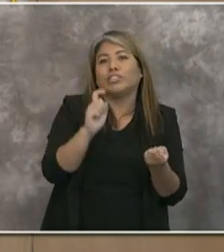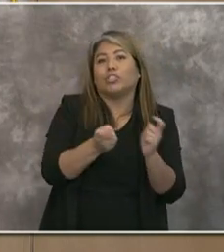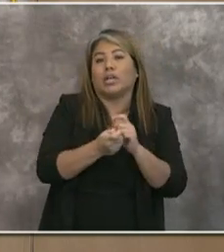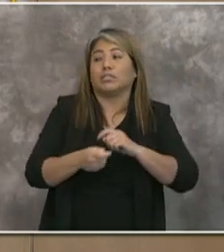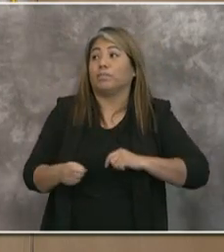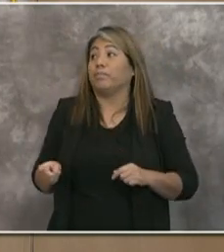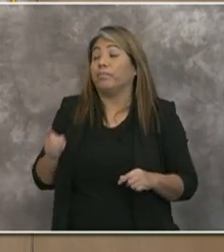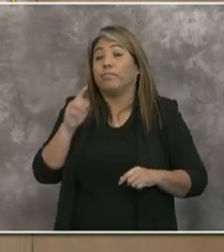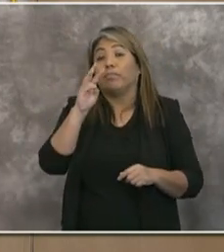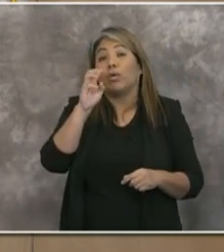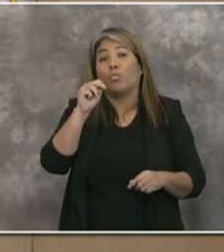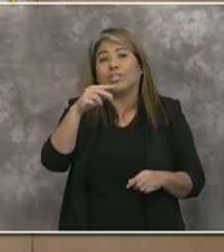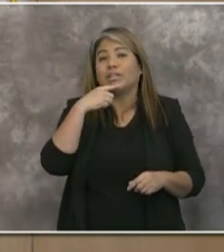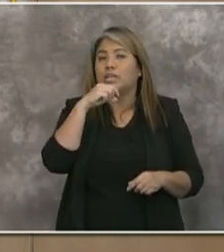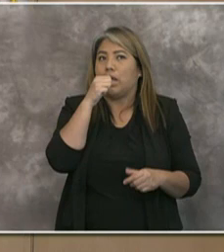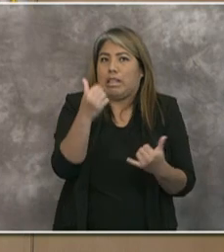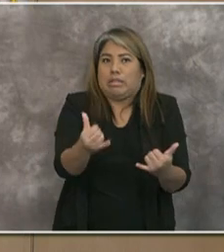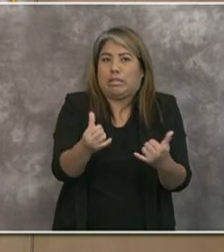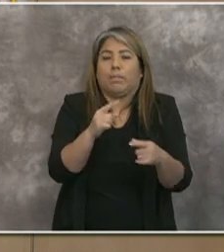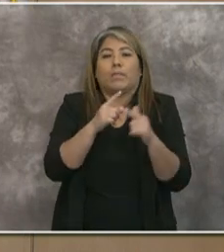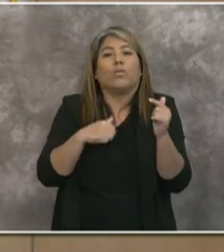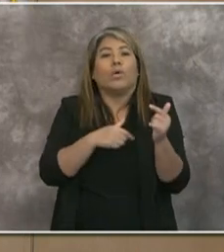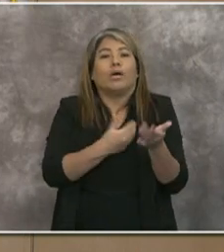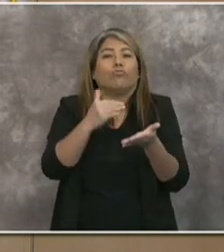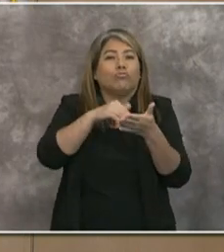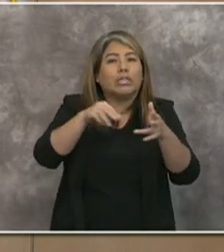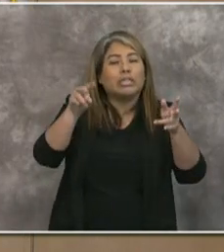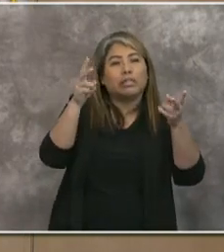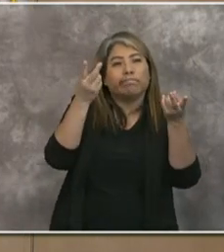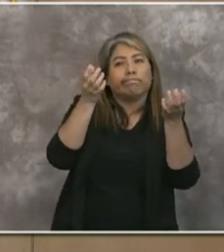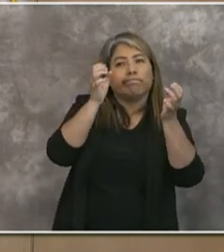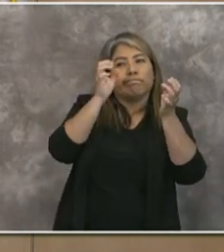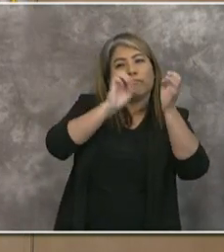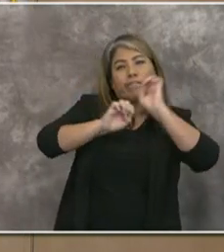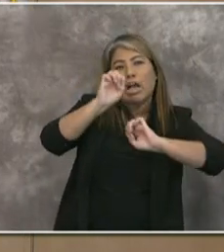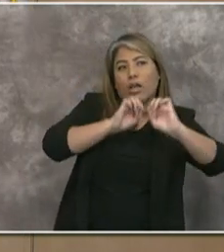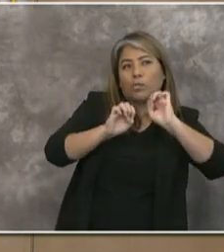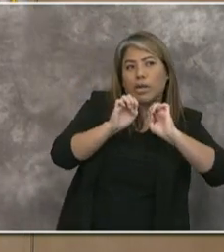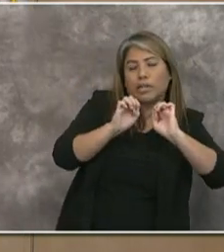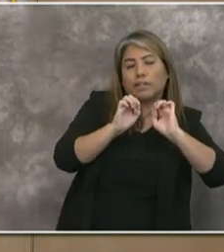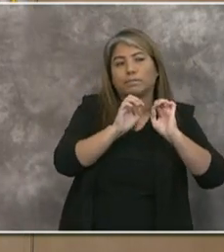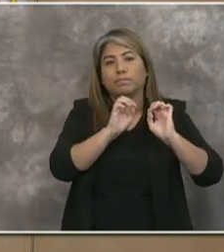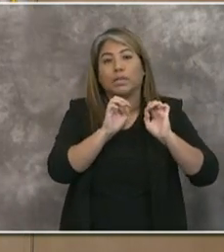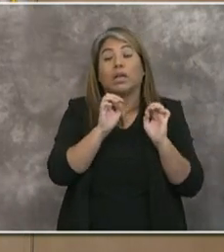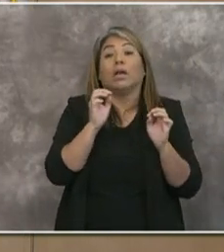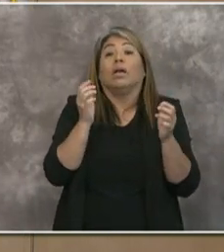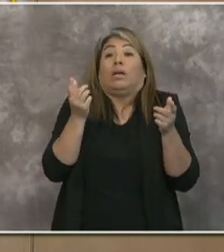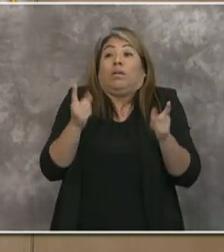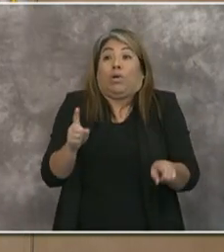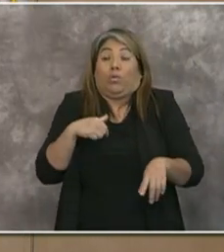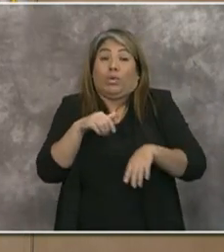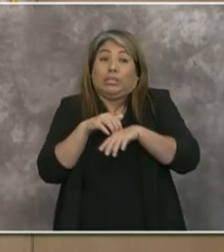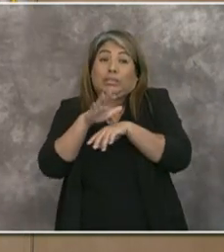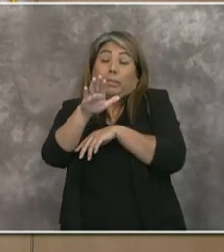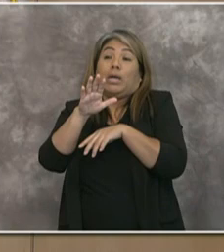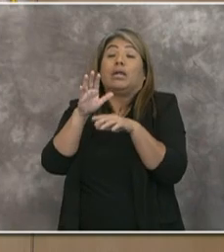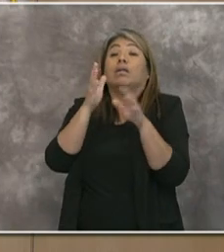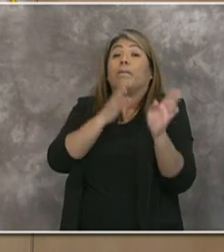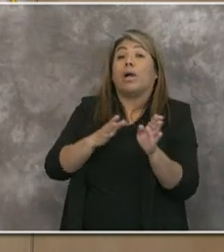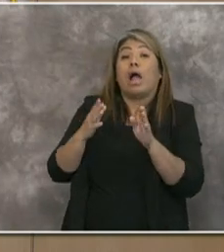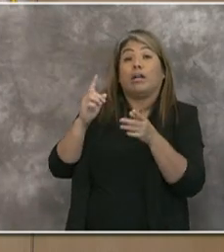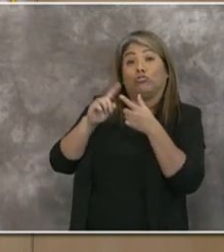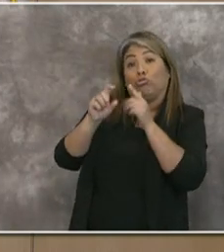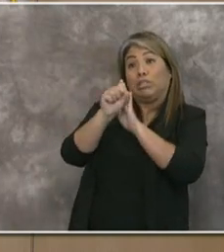Well, not at this time, but we are reevaluating once we submit our plan to the state to